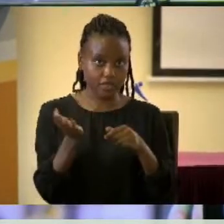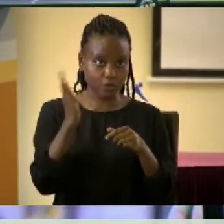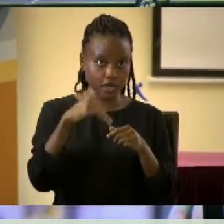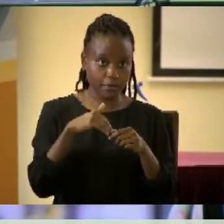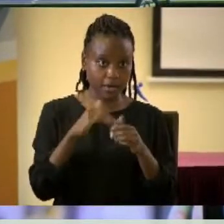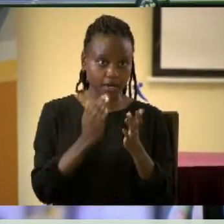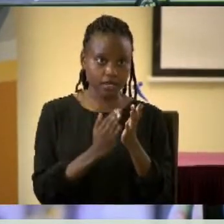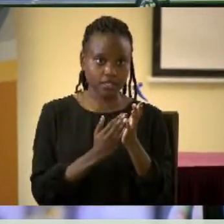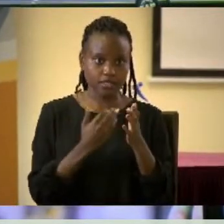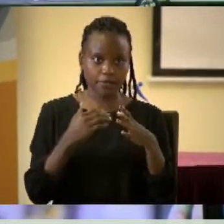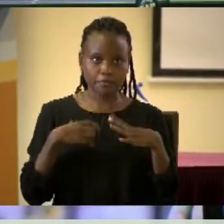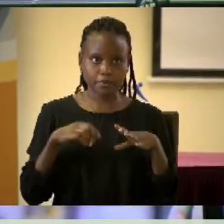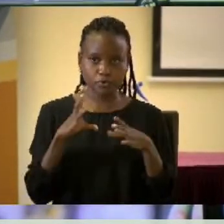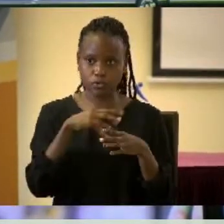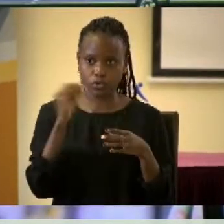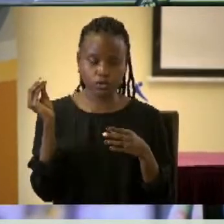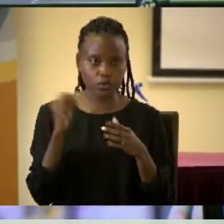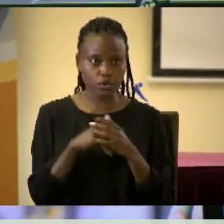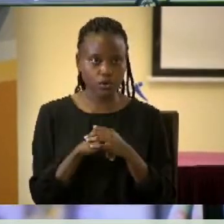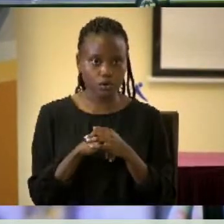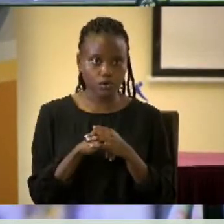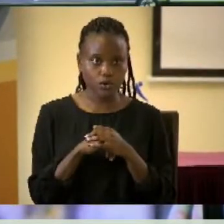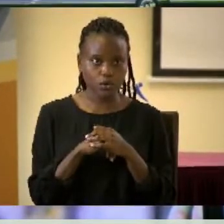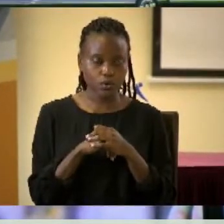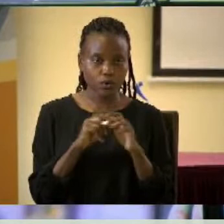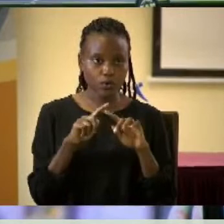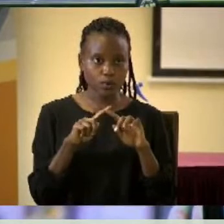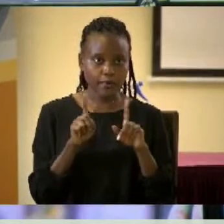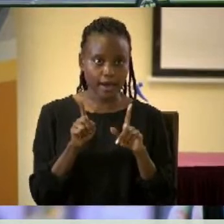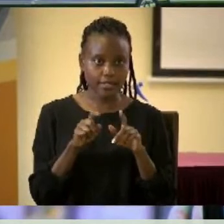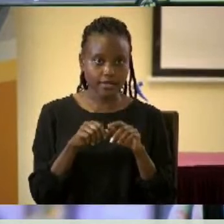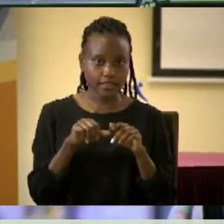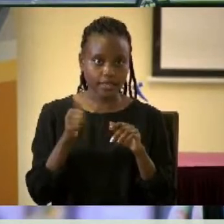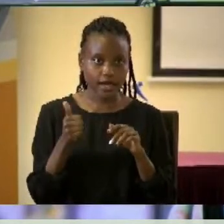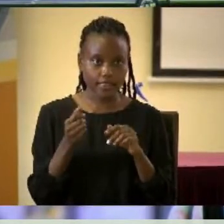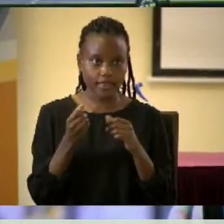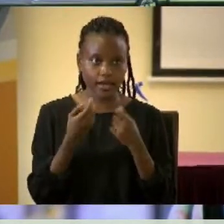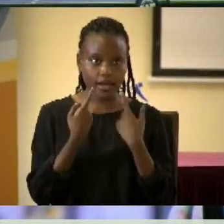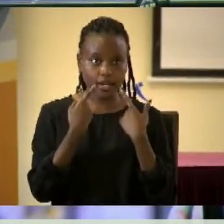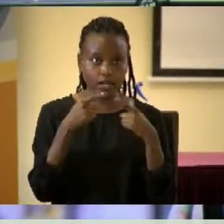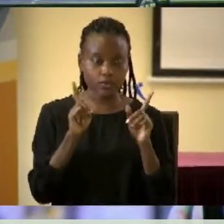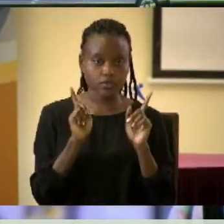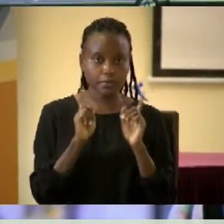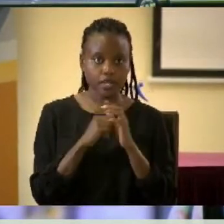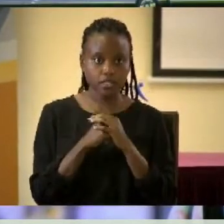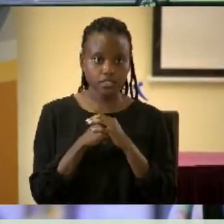be there. But then the other announcement we need to make is that